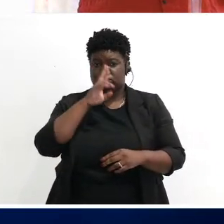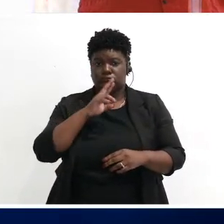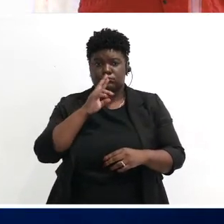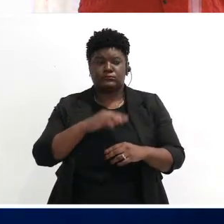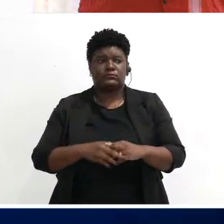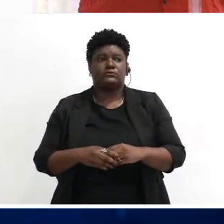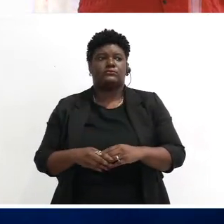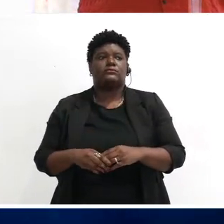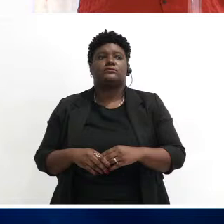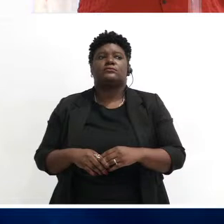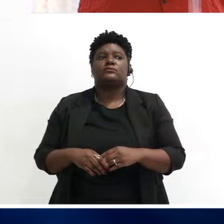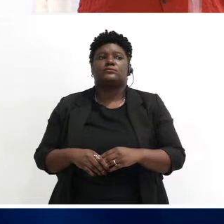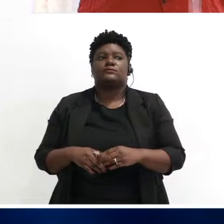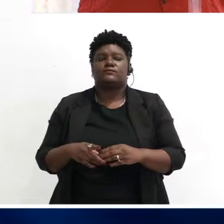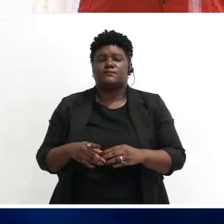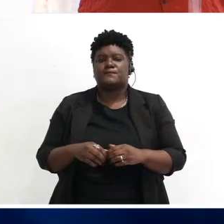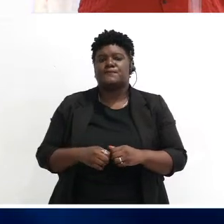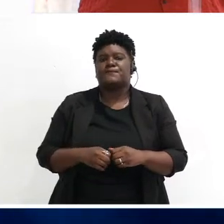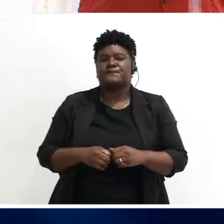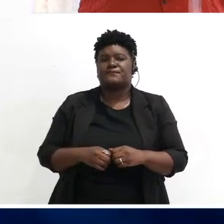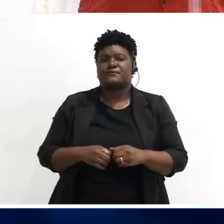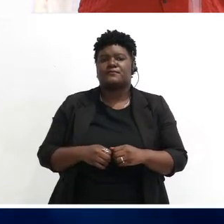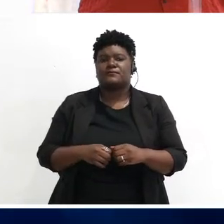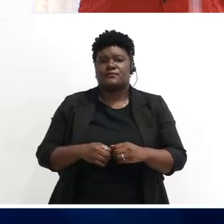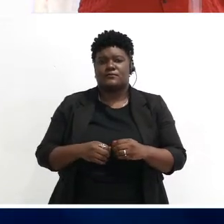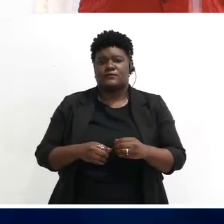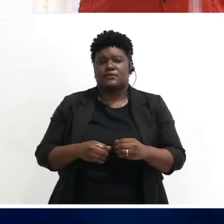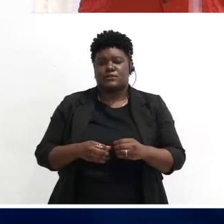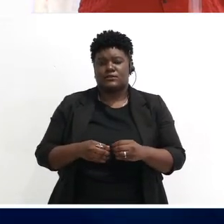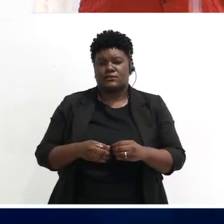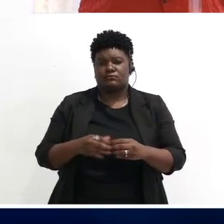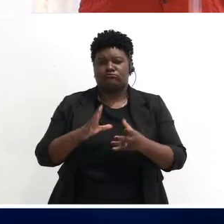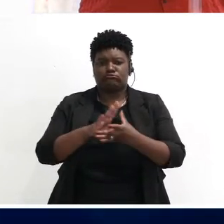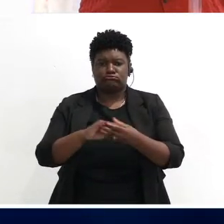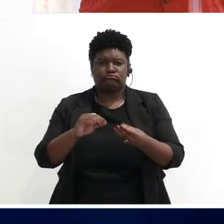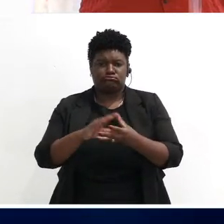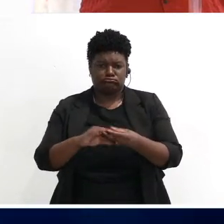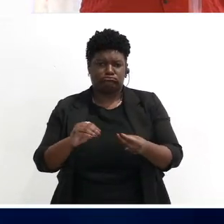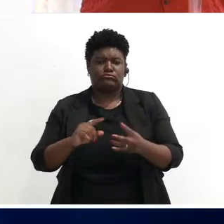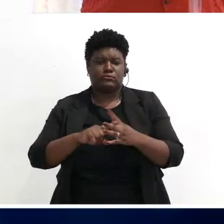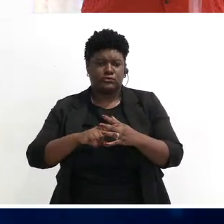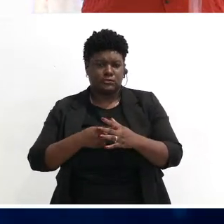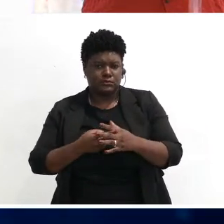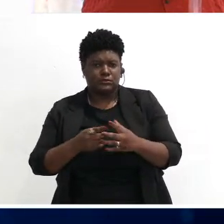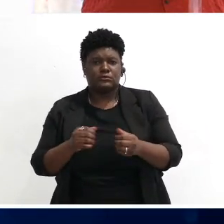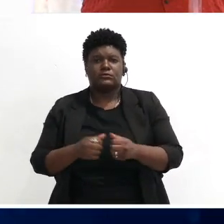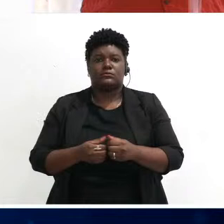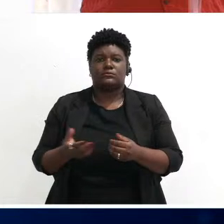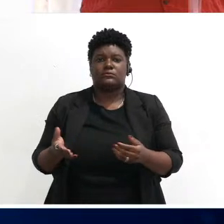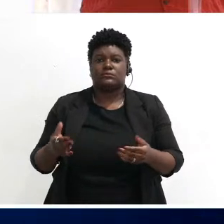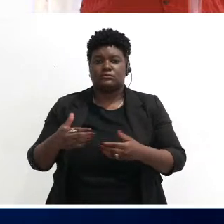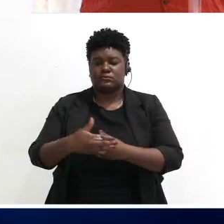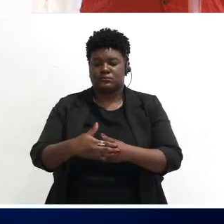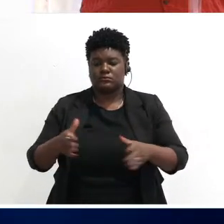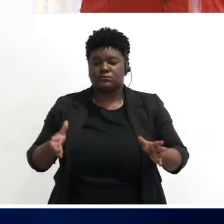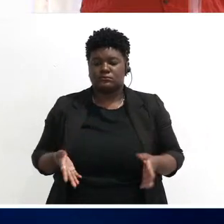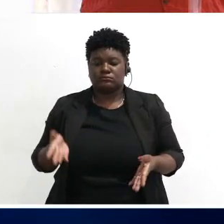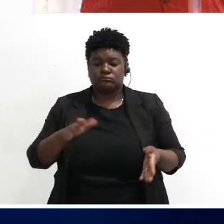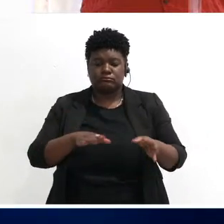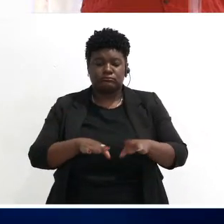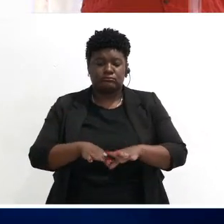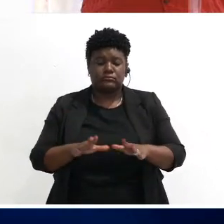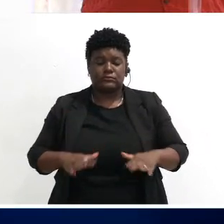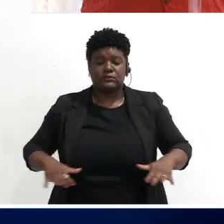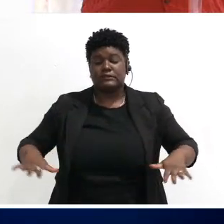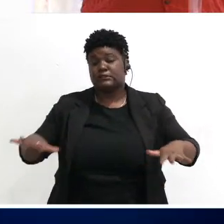described, and then the surface mount area next to it. And then from there we went